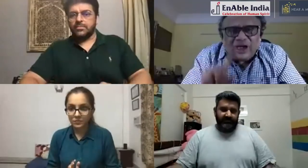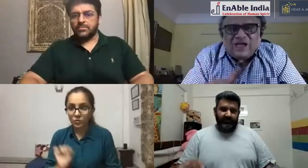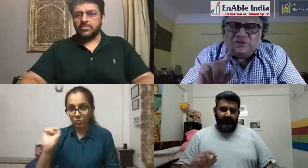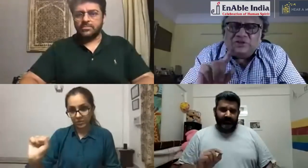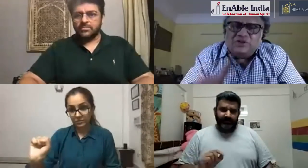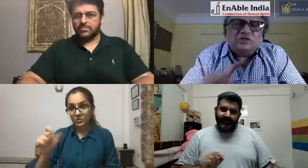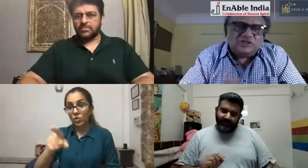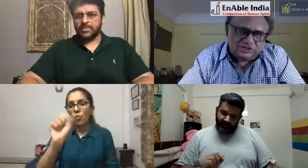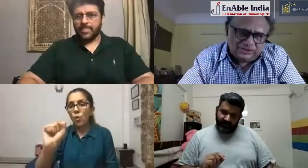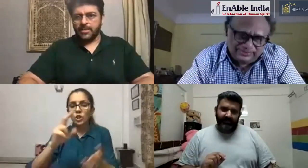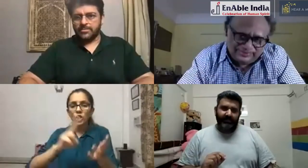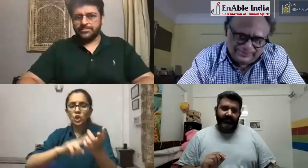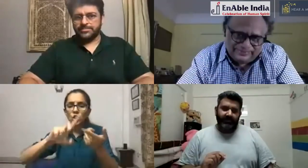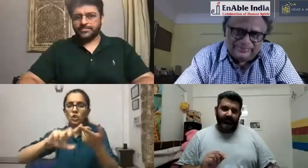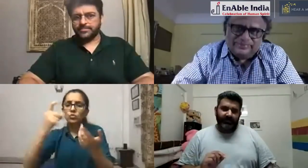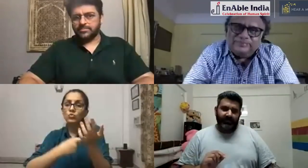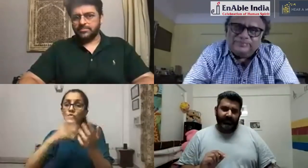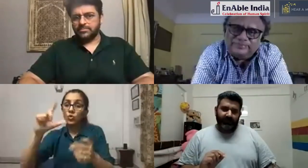So ask neurologist.